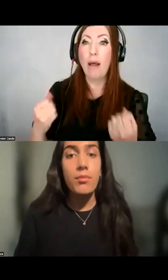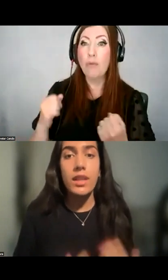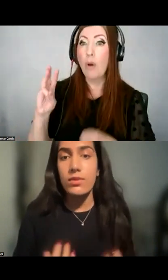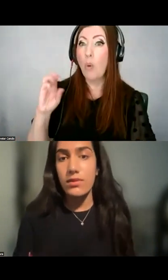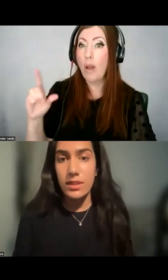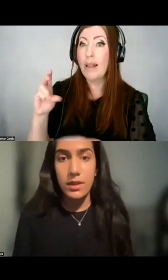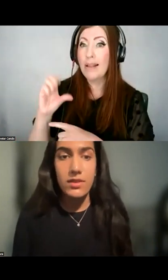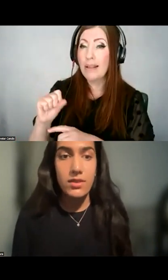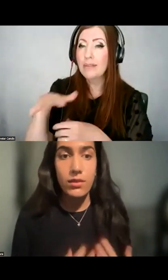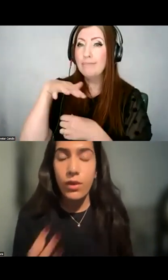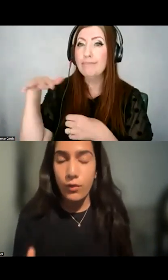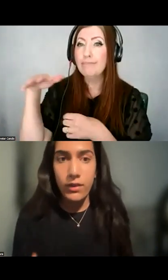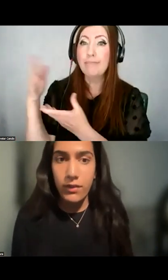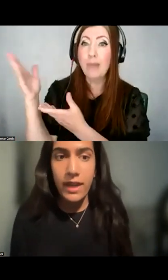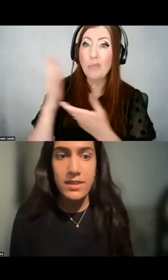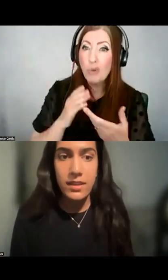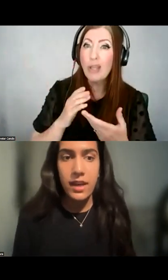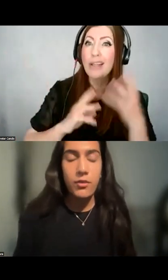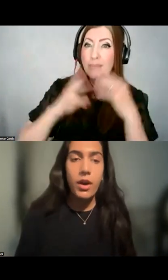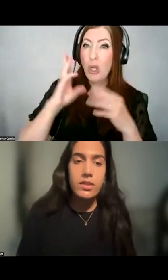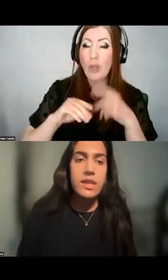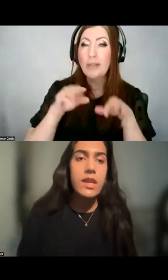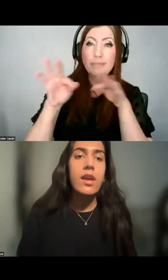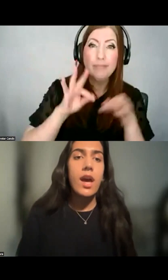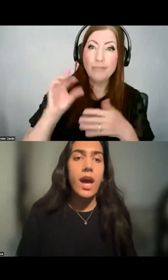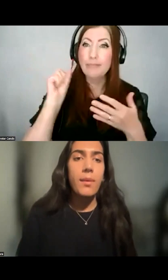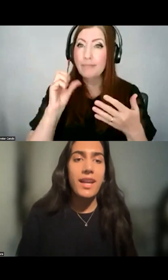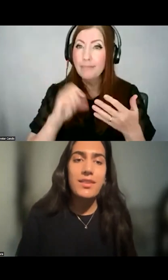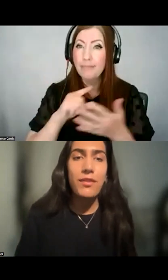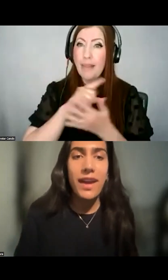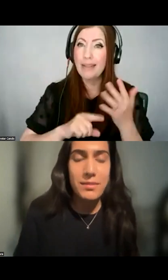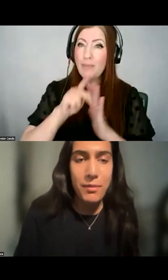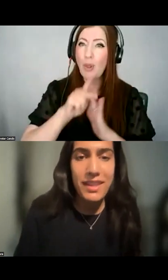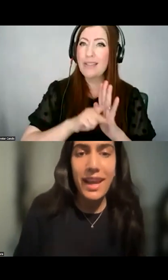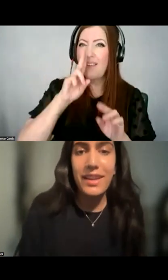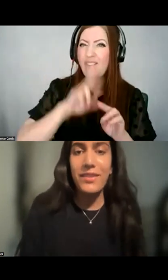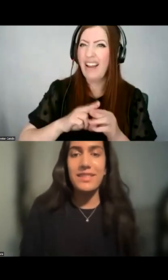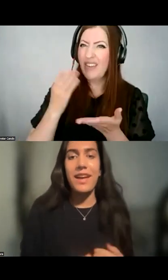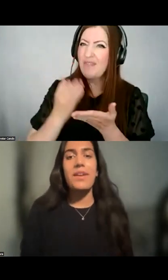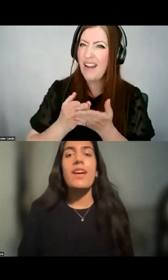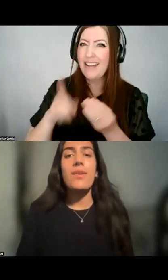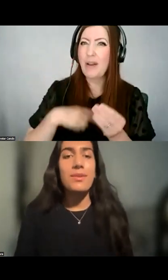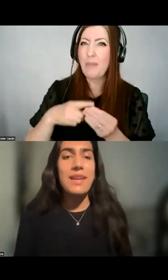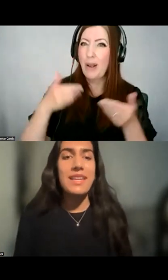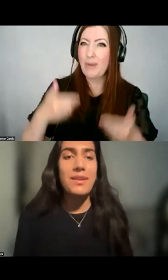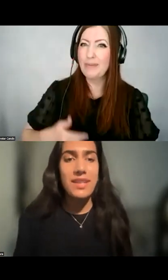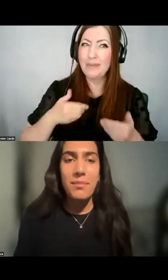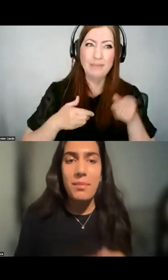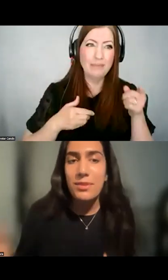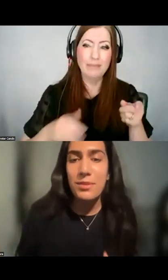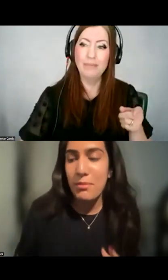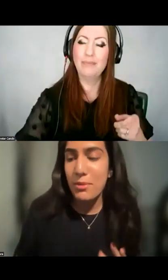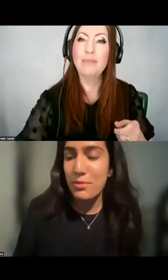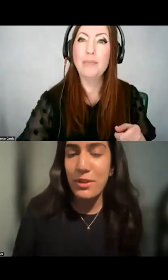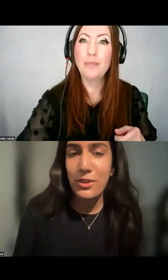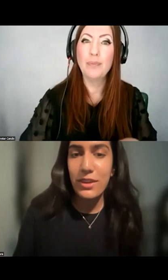particularly bringing those lived experiences to the forefront of advising this kind of policy. And I guess a fun fact about me that I added on the slide when I was making it was that I'm